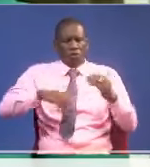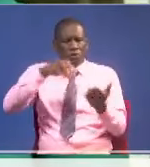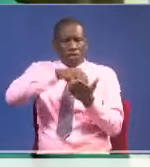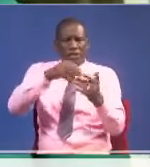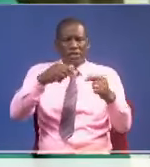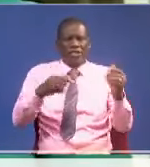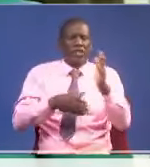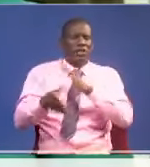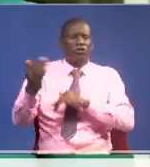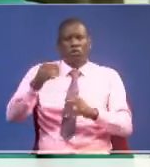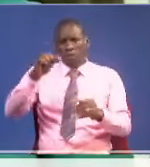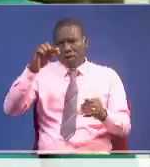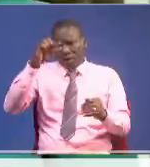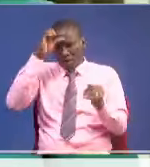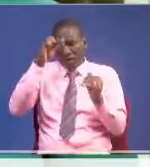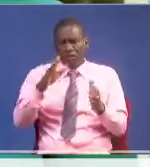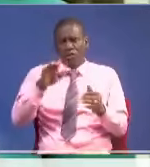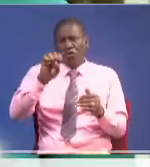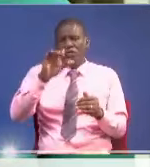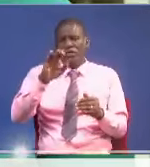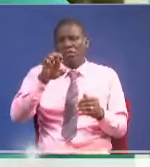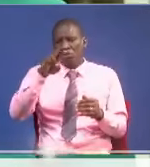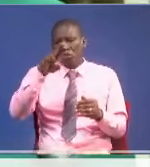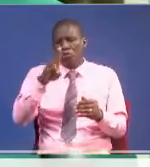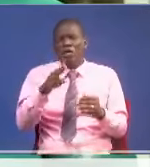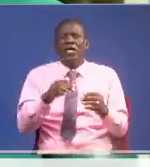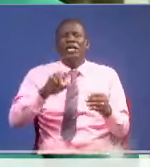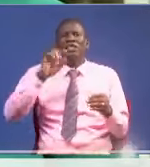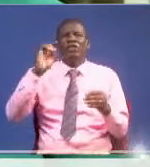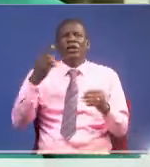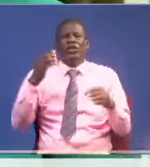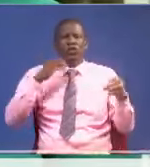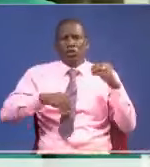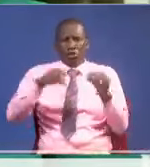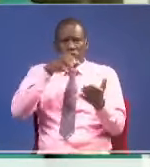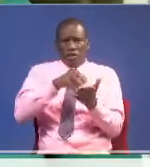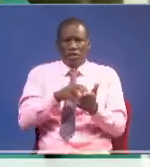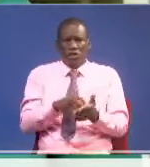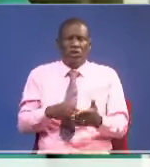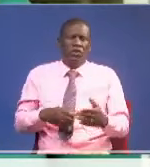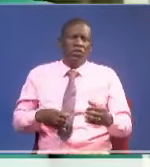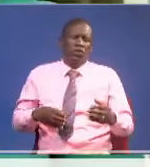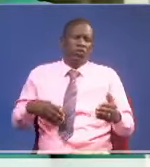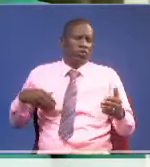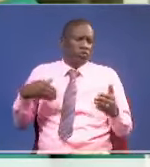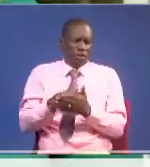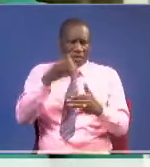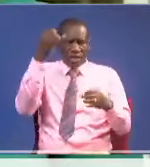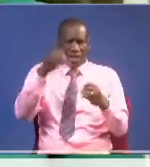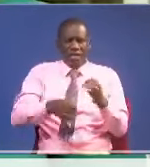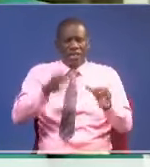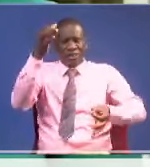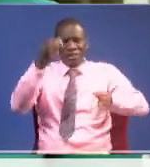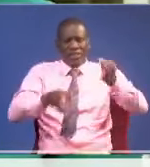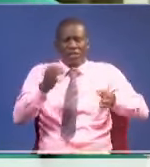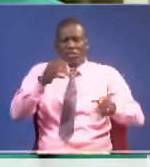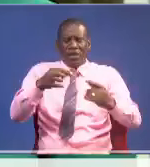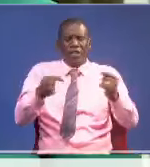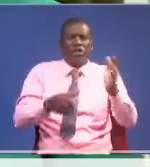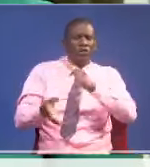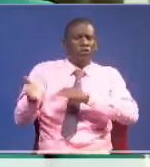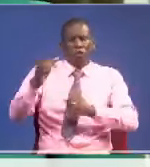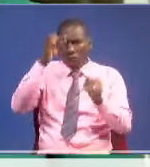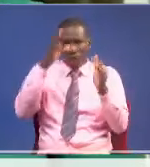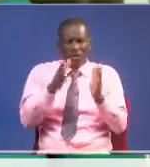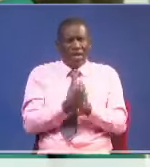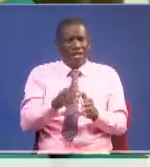case against the former Samburu governor becomes the first corruption case of a criminal nature to come to a logical conclusion. The sentencing against the former